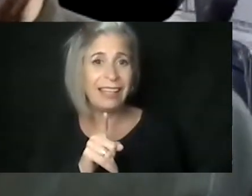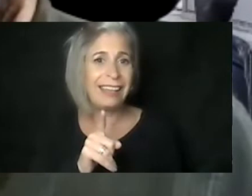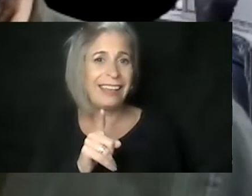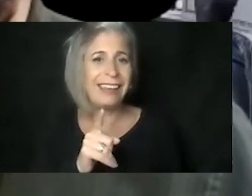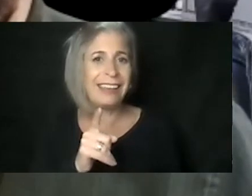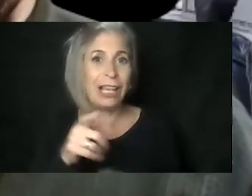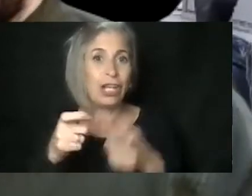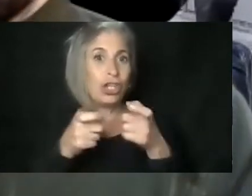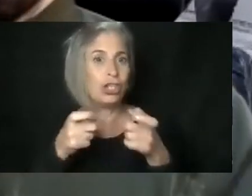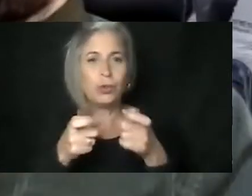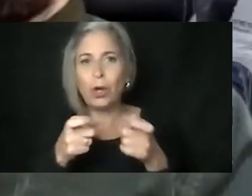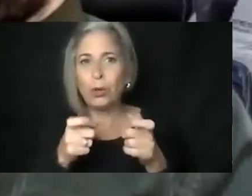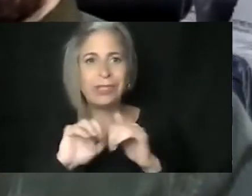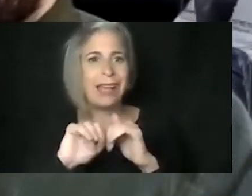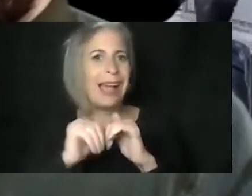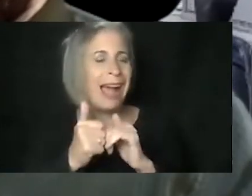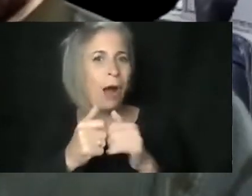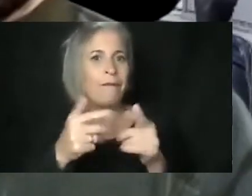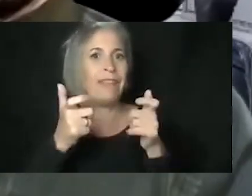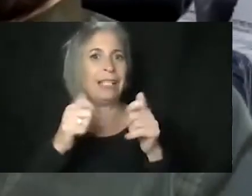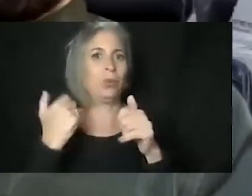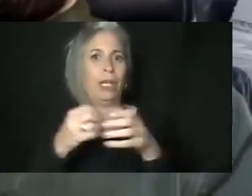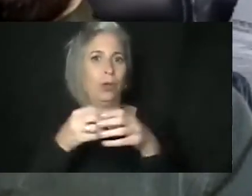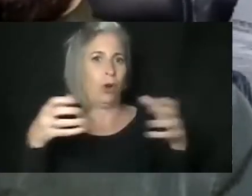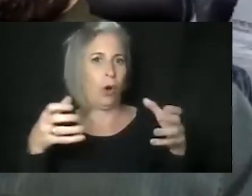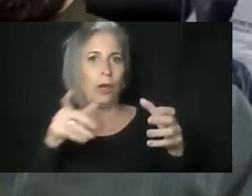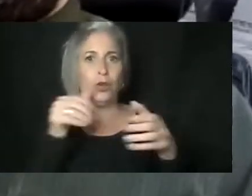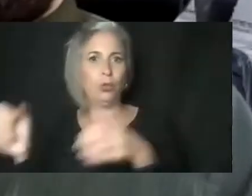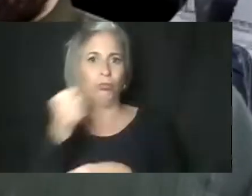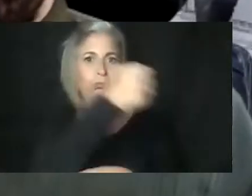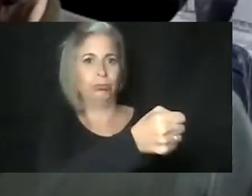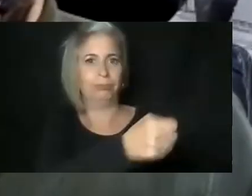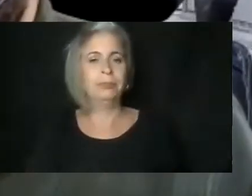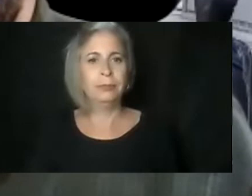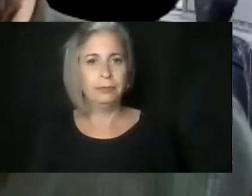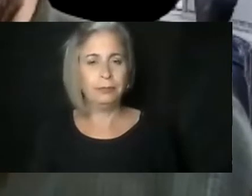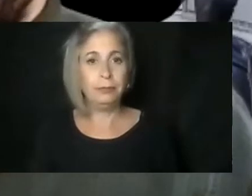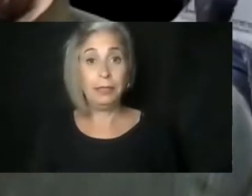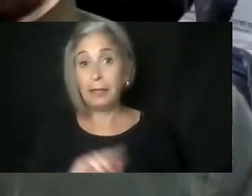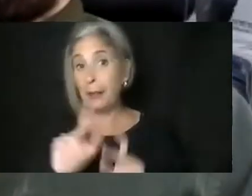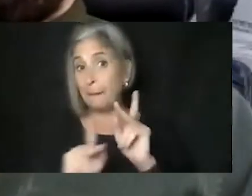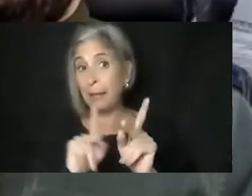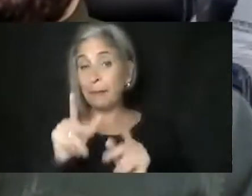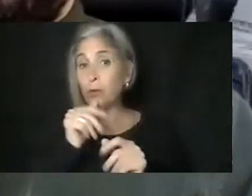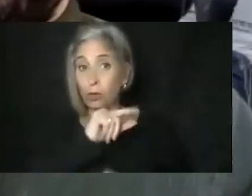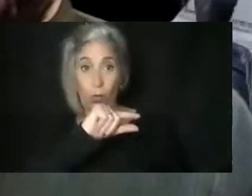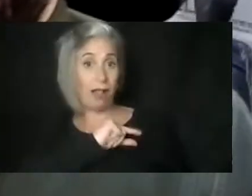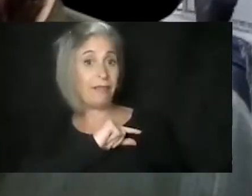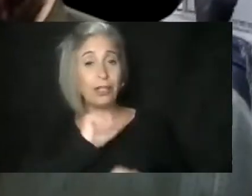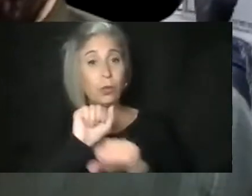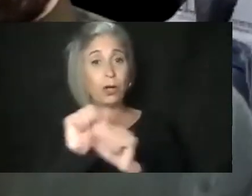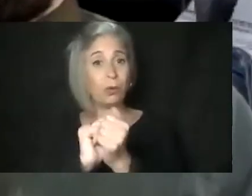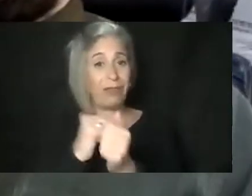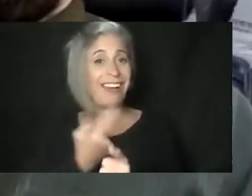what controls how quickly we grow and whom we bring on. But for folks who are qualified to work with